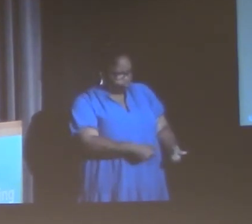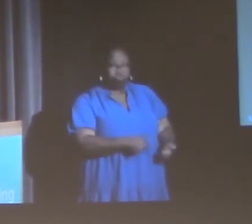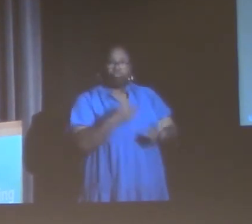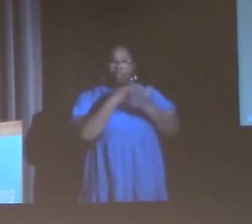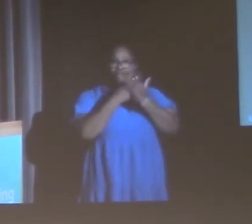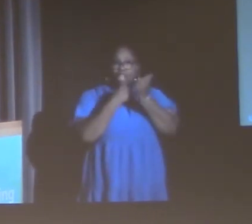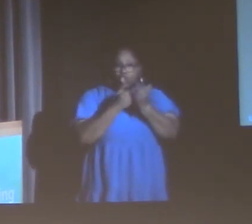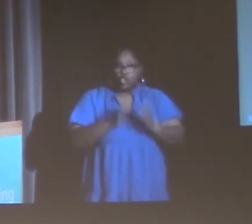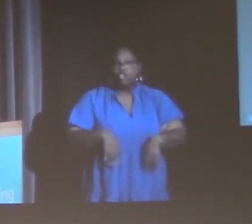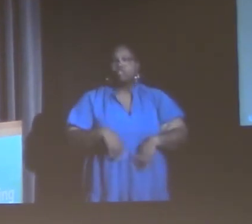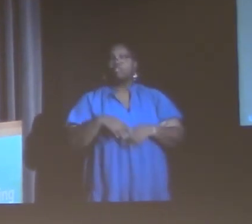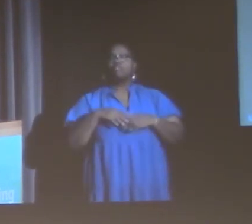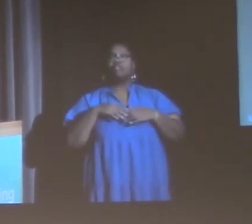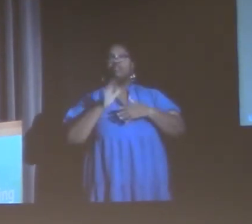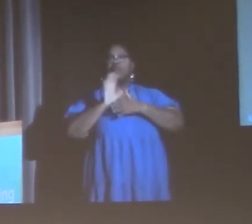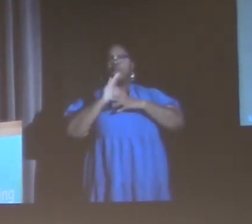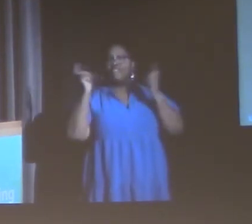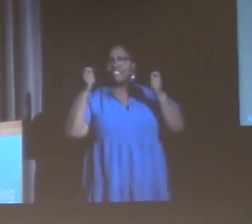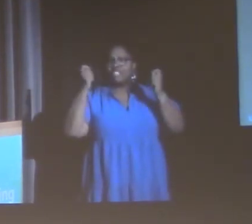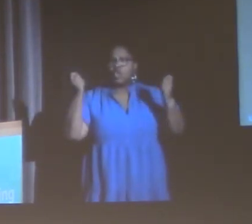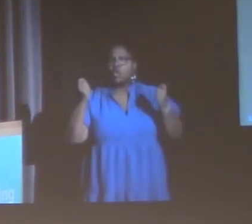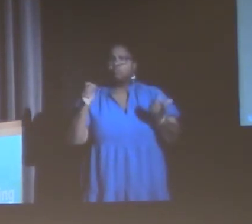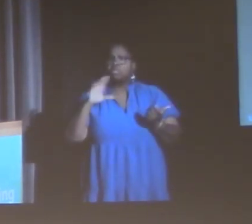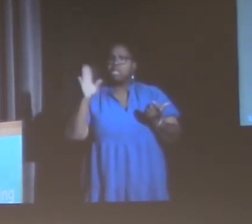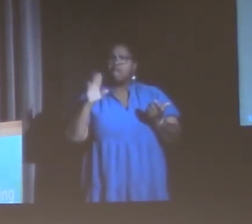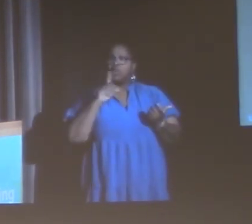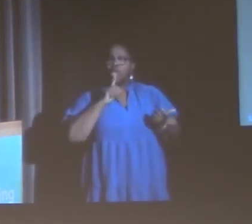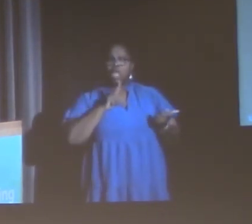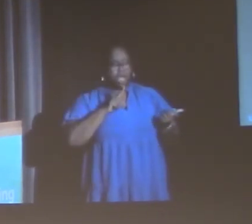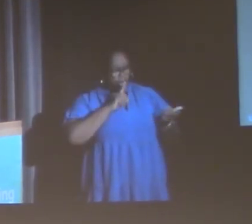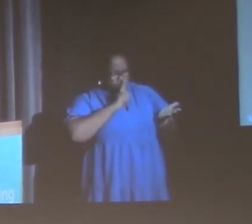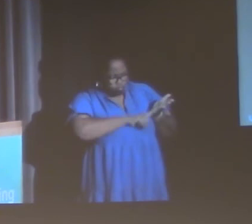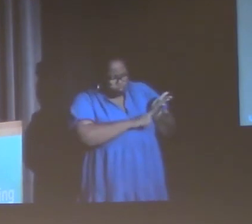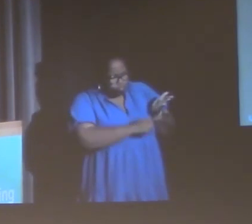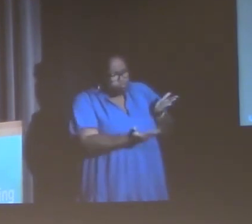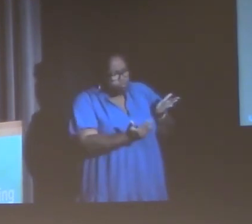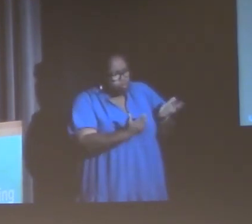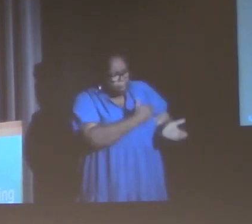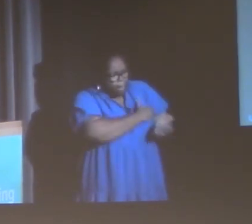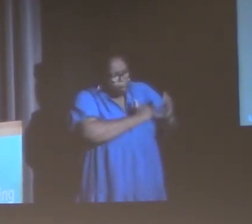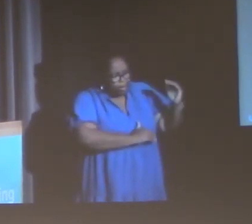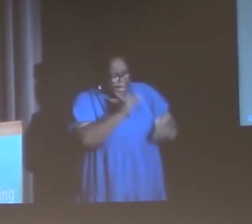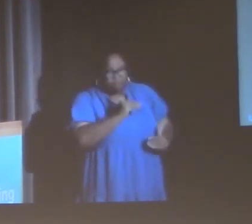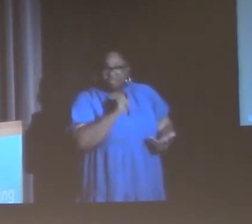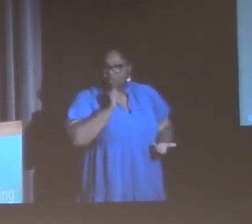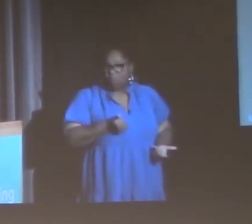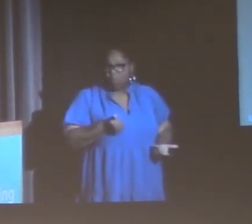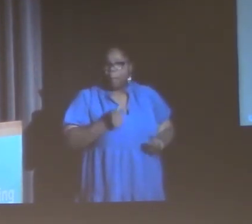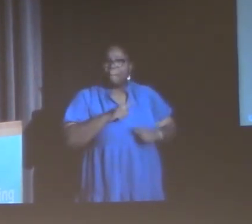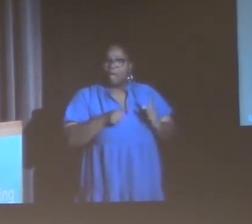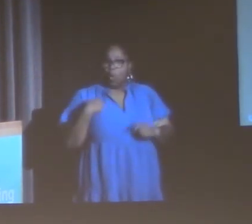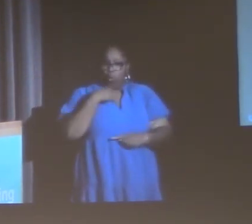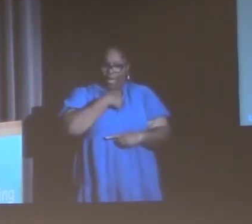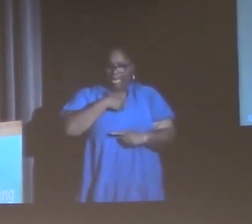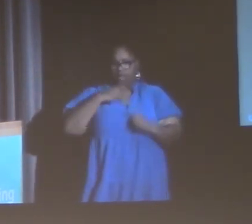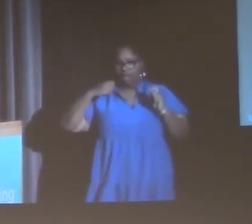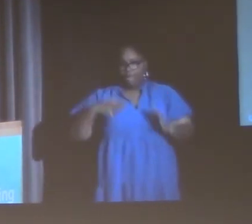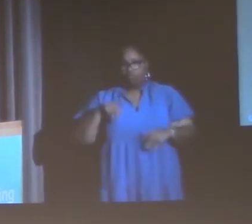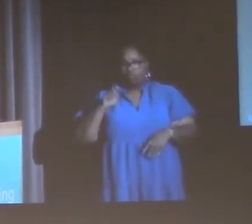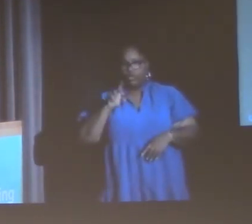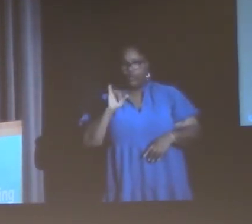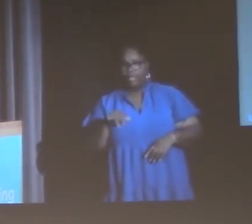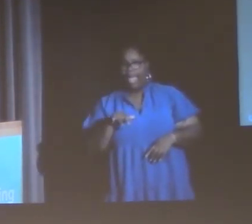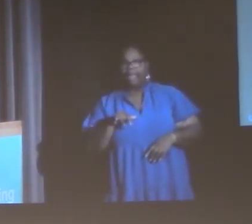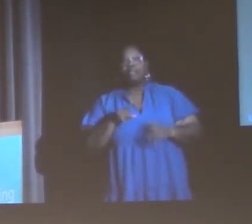festivals, they don't really question that power. But we need to do that. And I worked really hard from the beginning to tell him, I'm